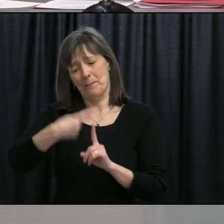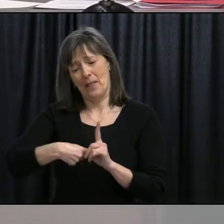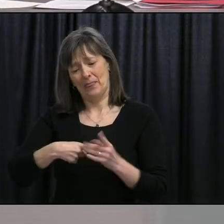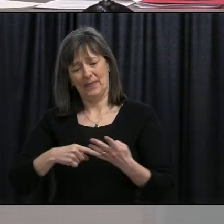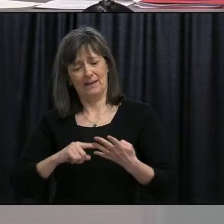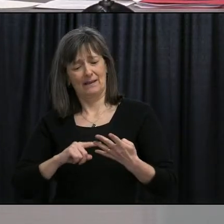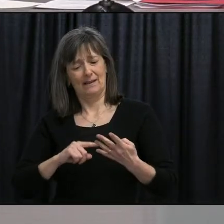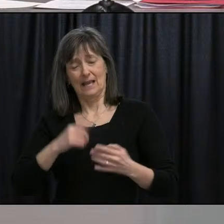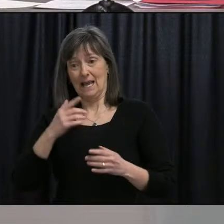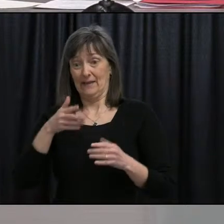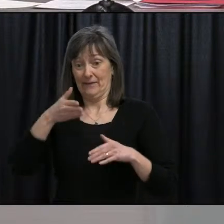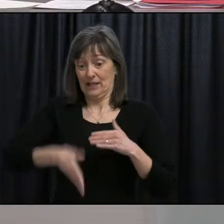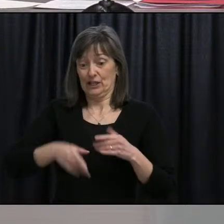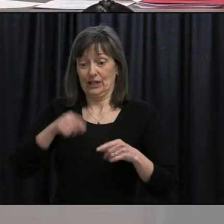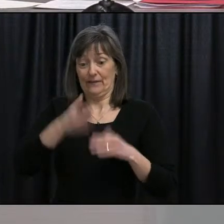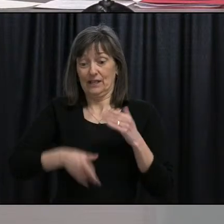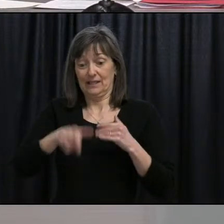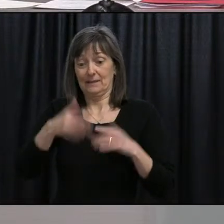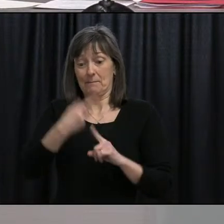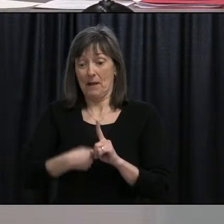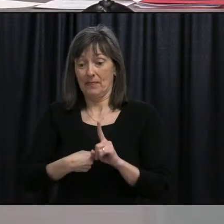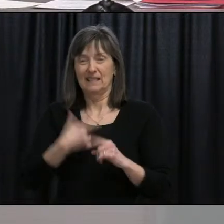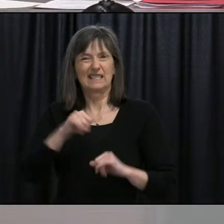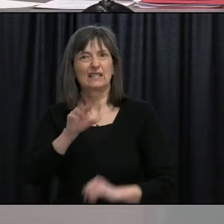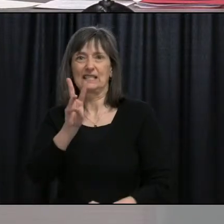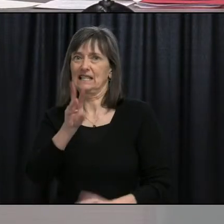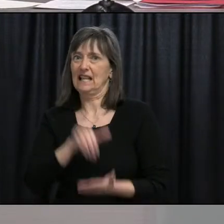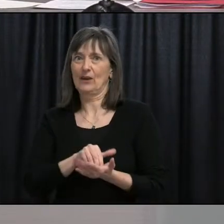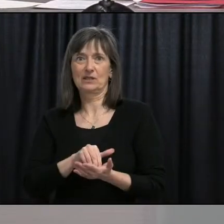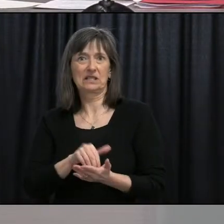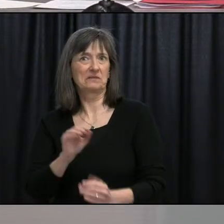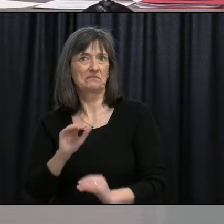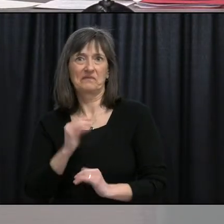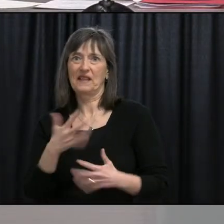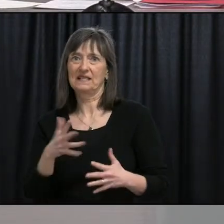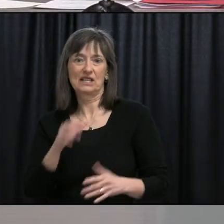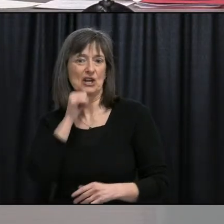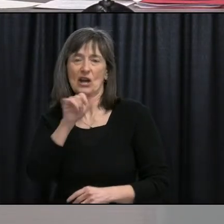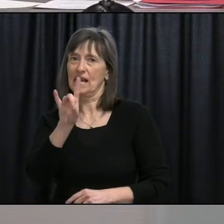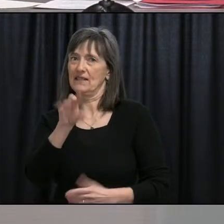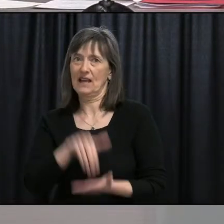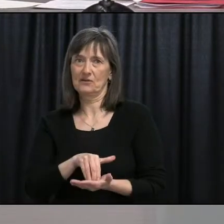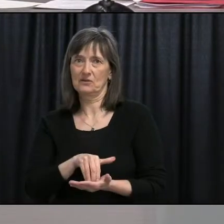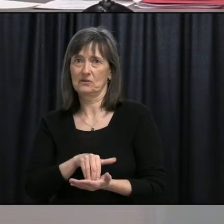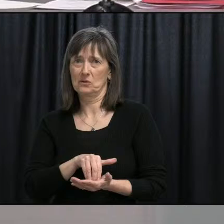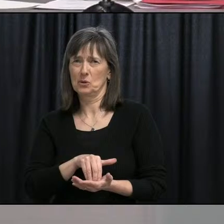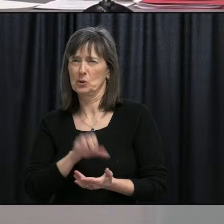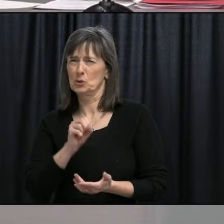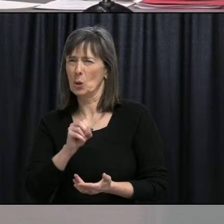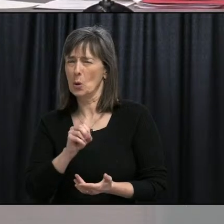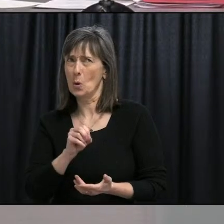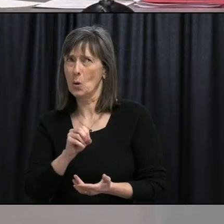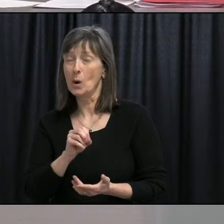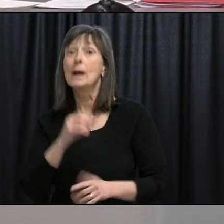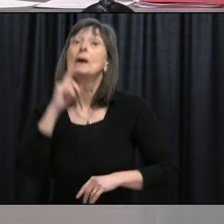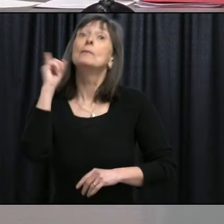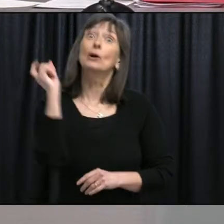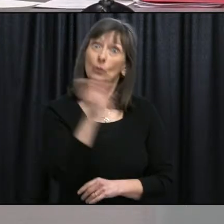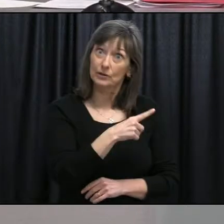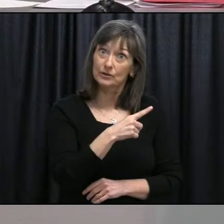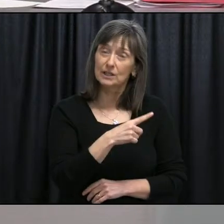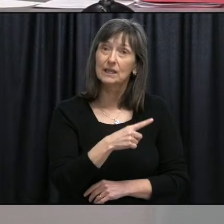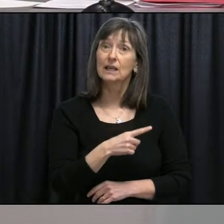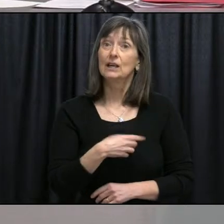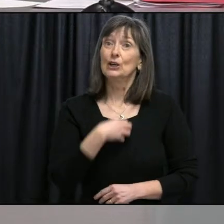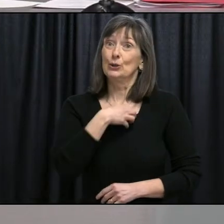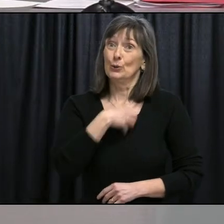80,000, which was the first step in trying to hit 380 by the end of June. So my question is, do you